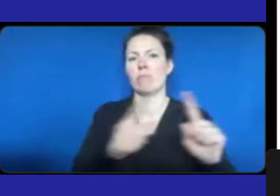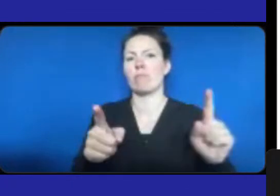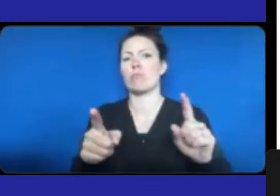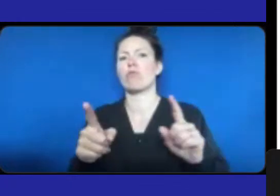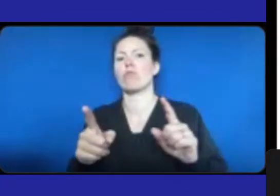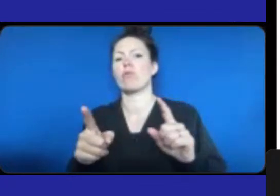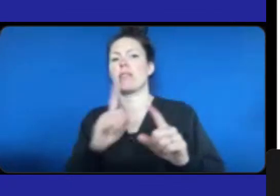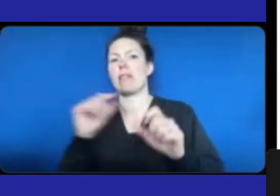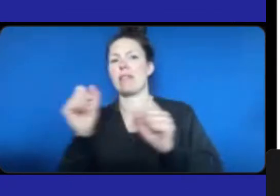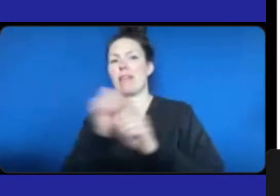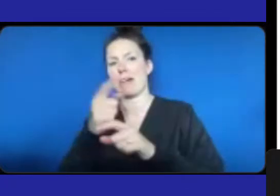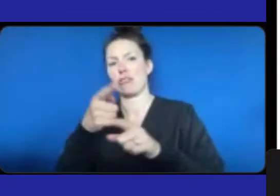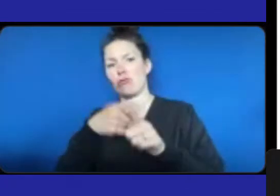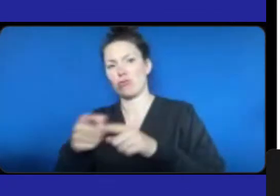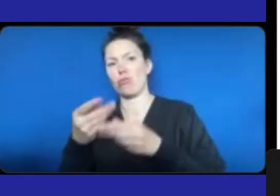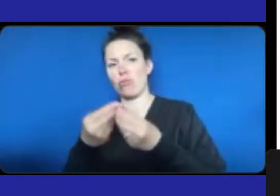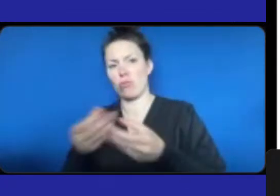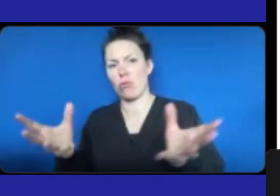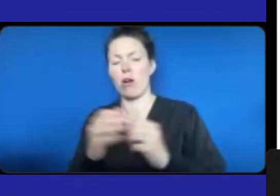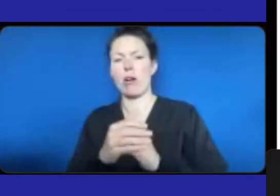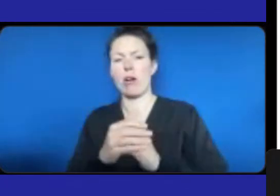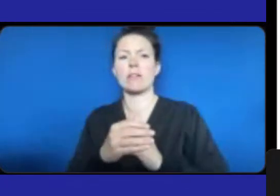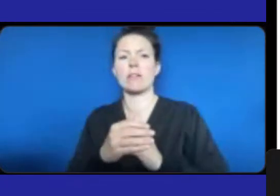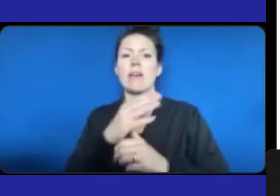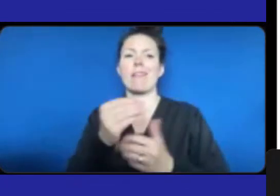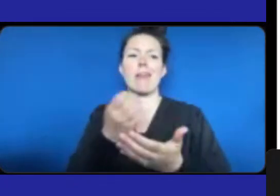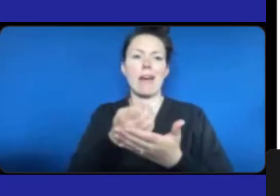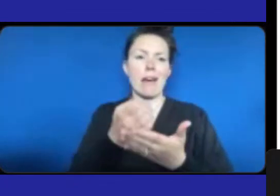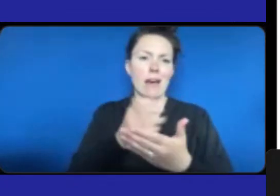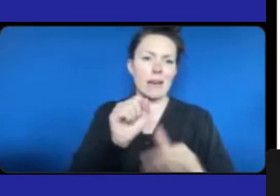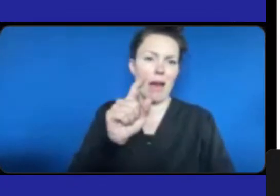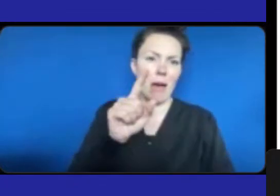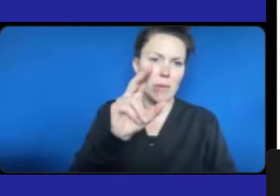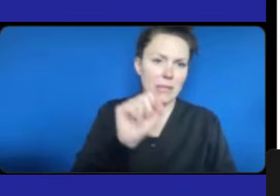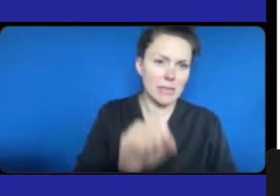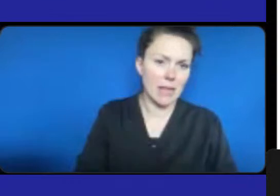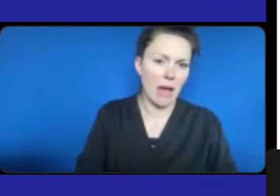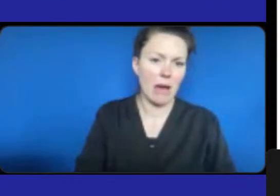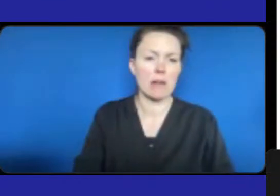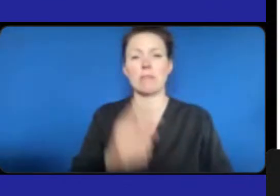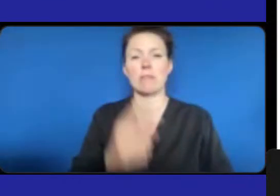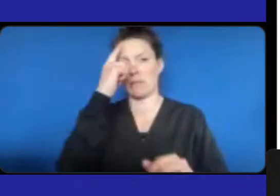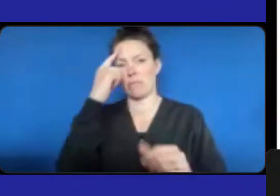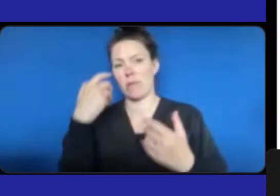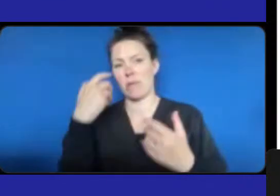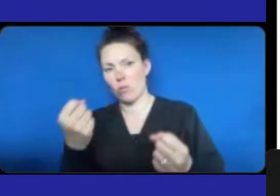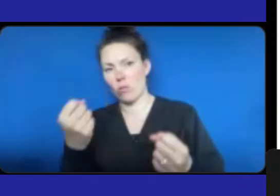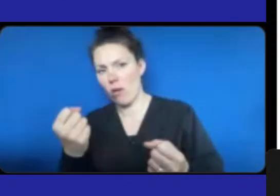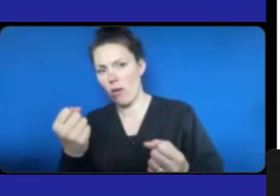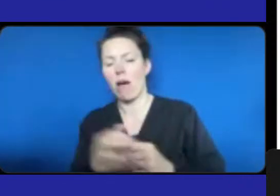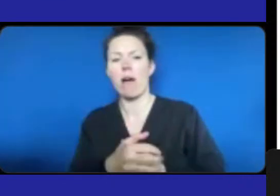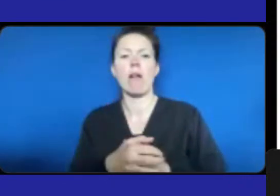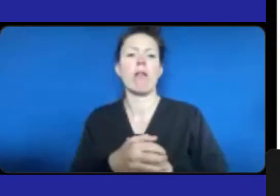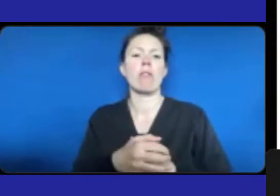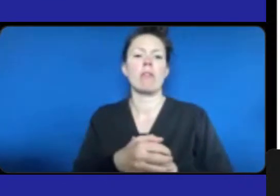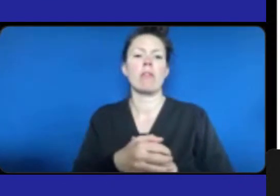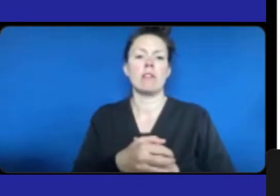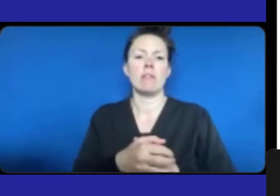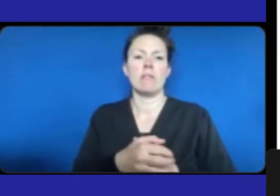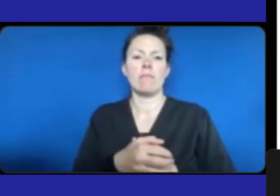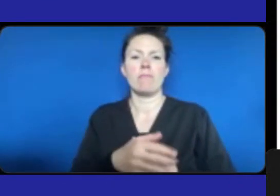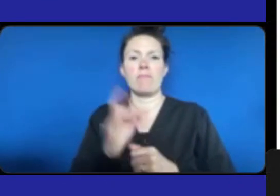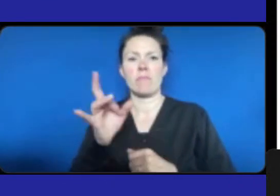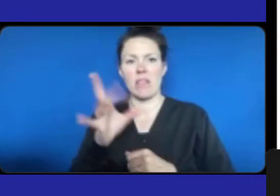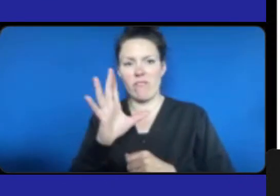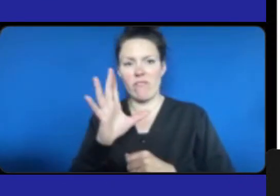be expected. We're talking about economic status, mental health and well-being, violence and